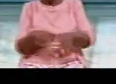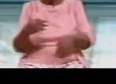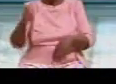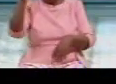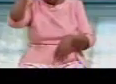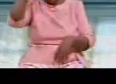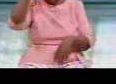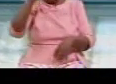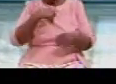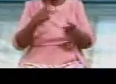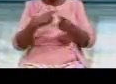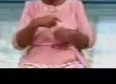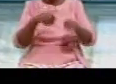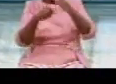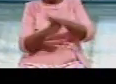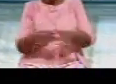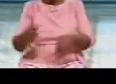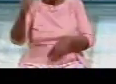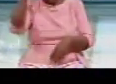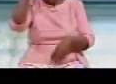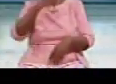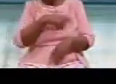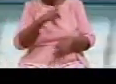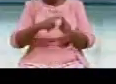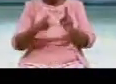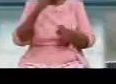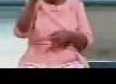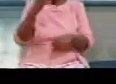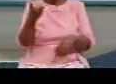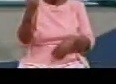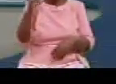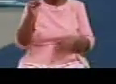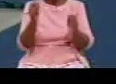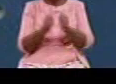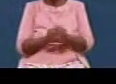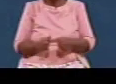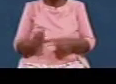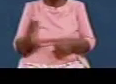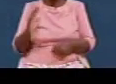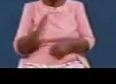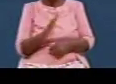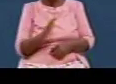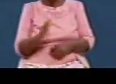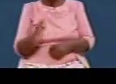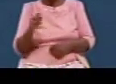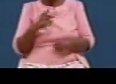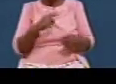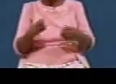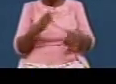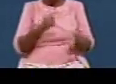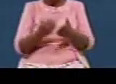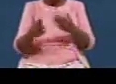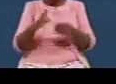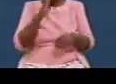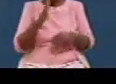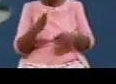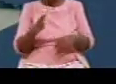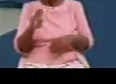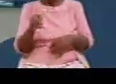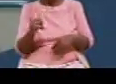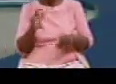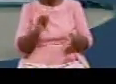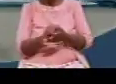God was with him. The captivity will be caused by tax masters. The captivity may